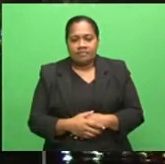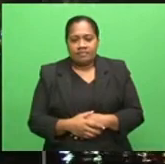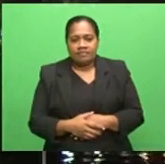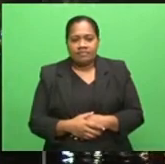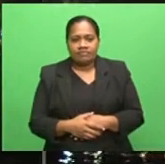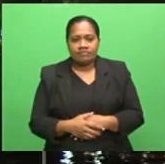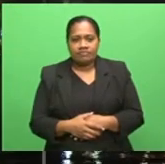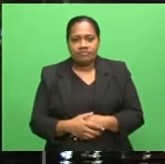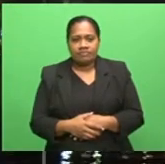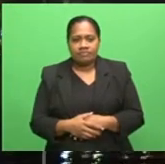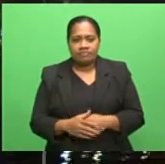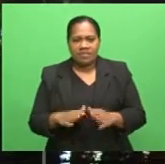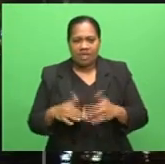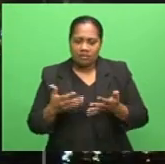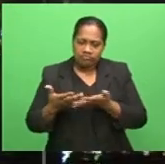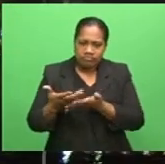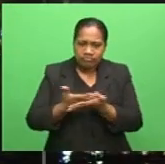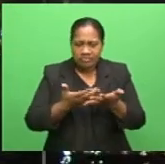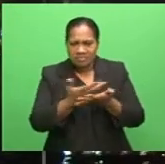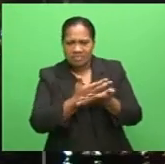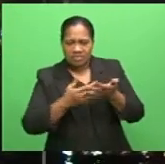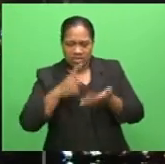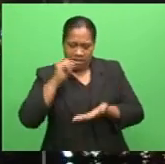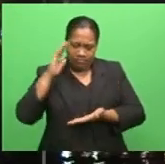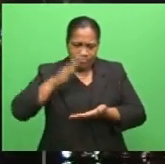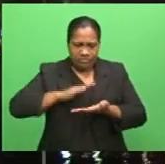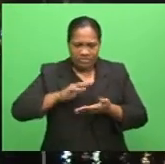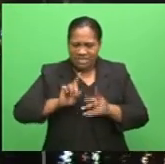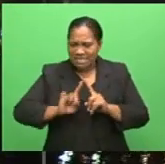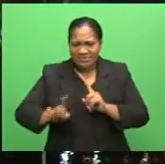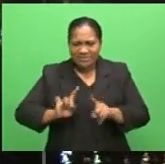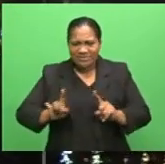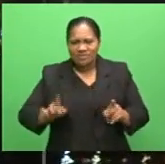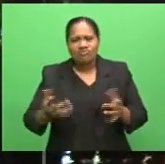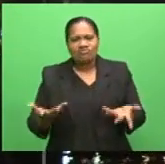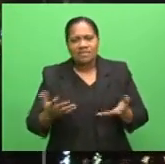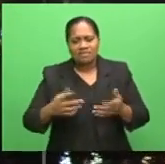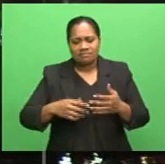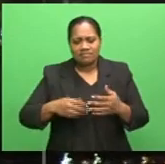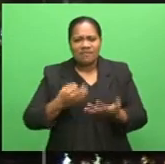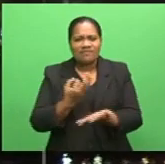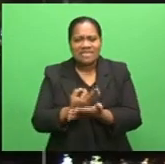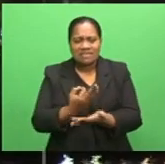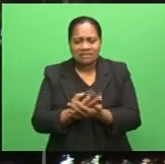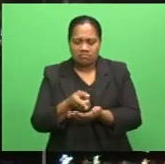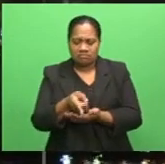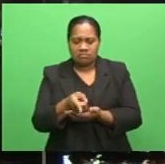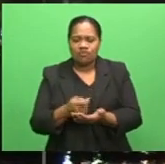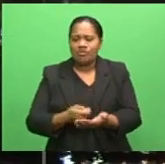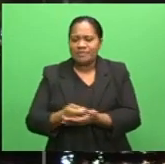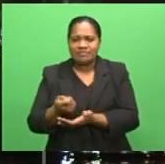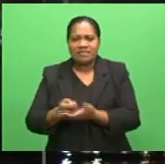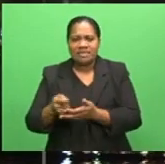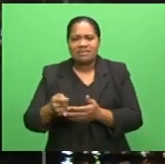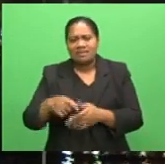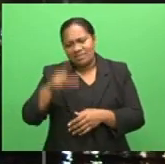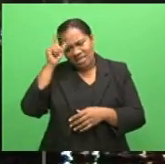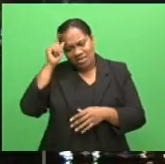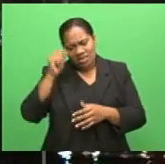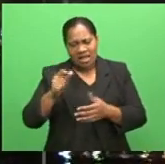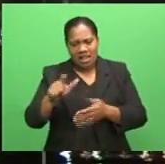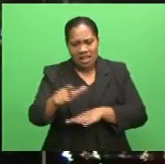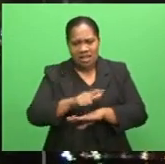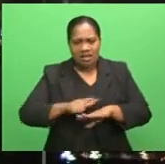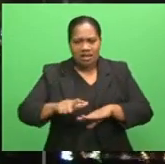Talks are underway to reduce various fees and charges for leasing Itaukei land, with agriculture seen as having the most potential after